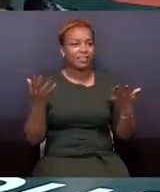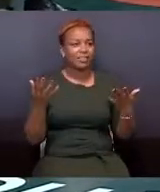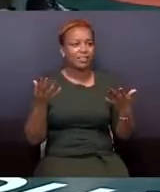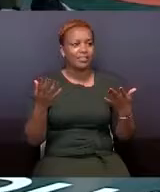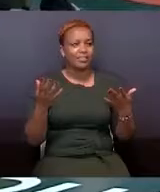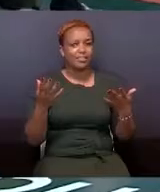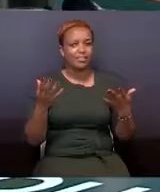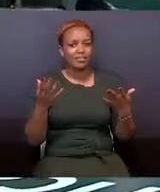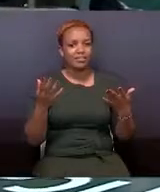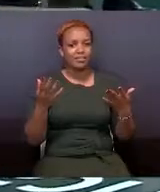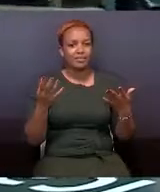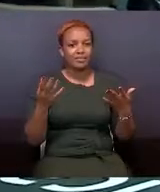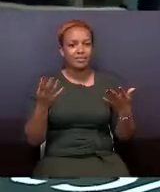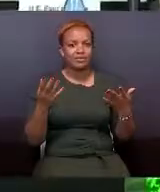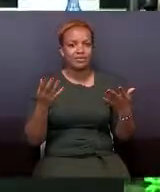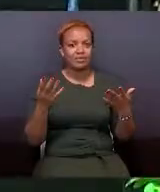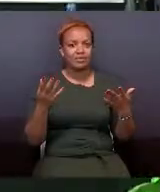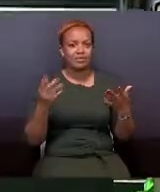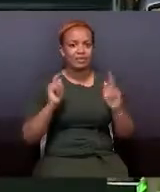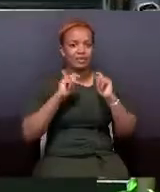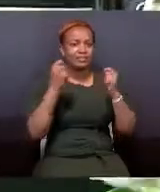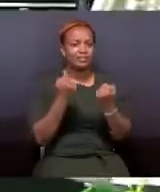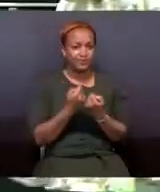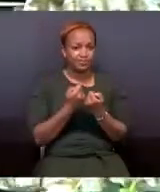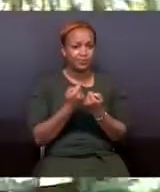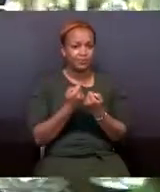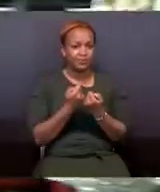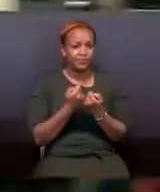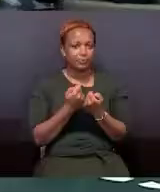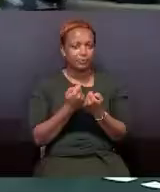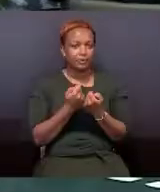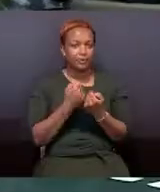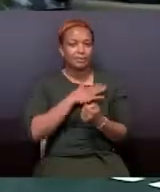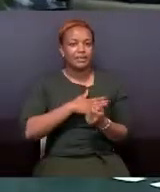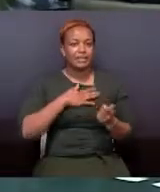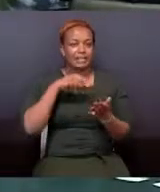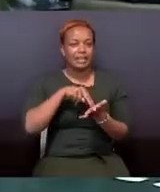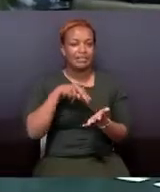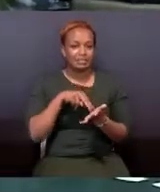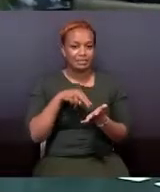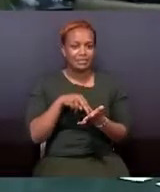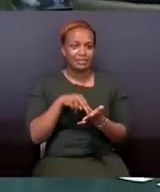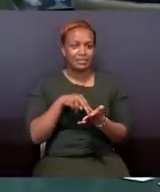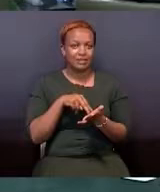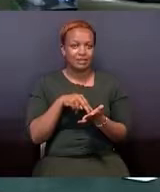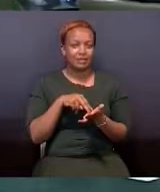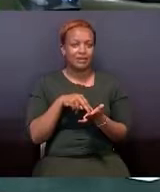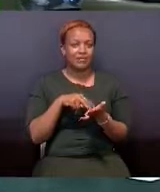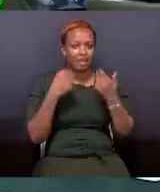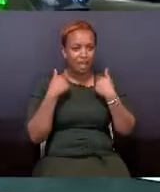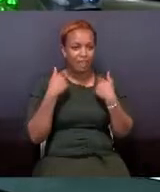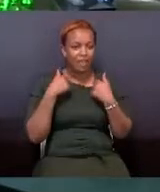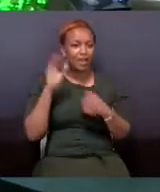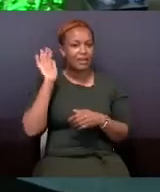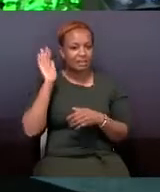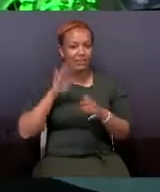The football legends. This way? Please may you stand. I just heard. I mean, I don't know a lot about